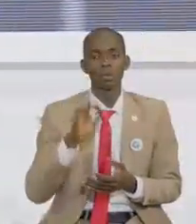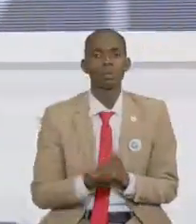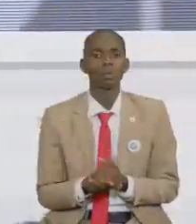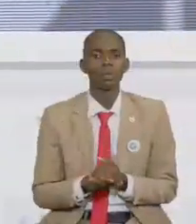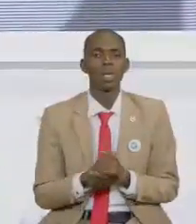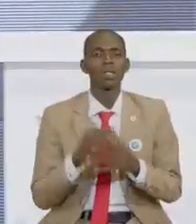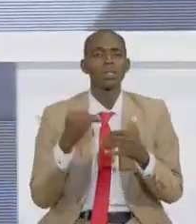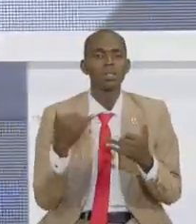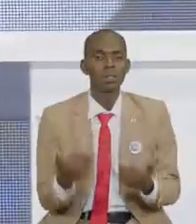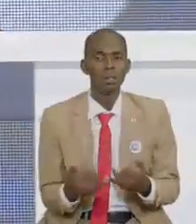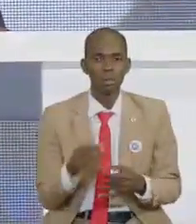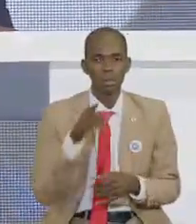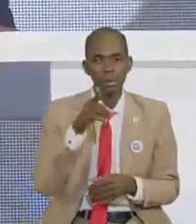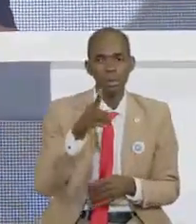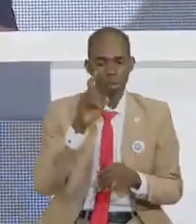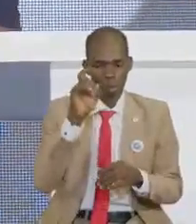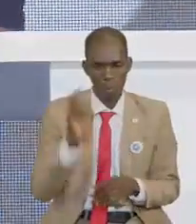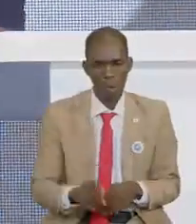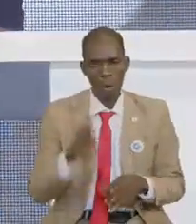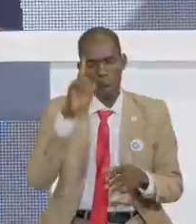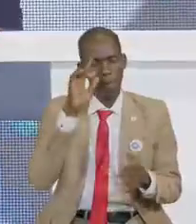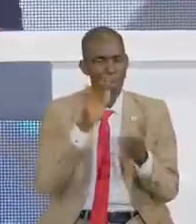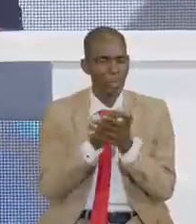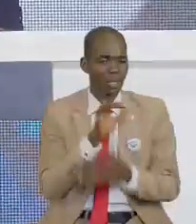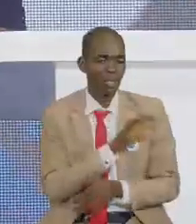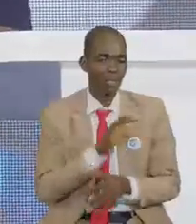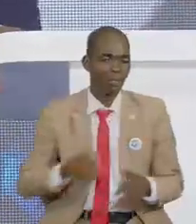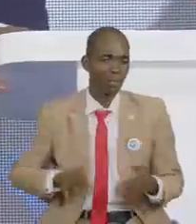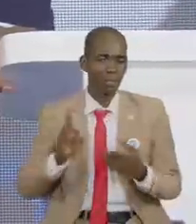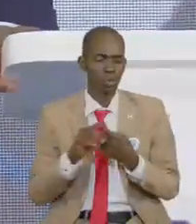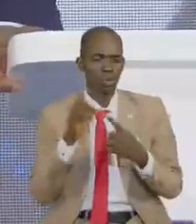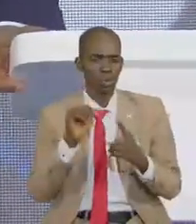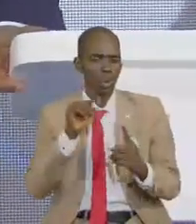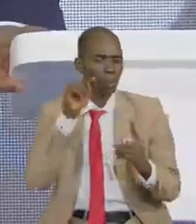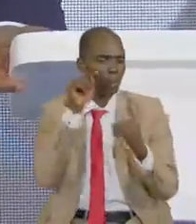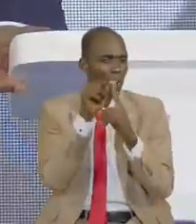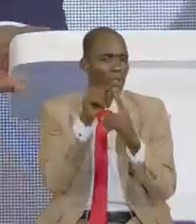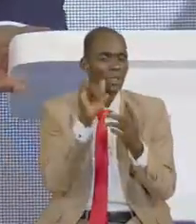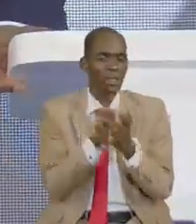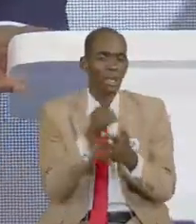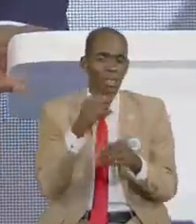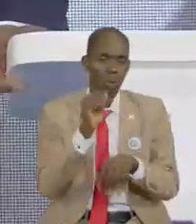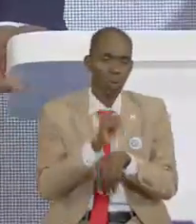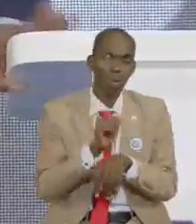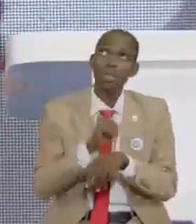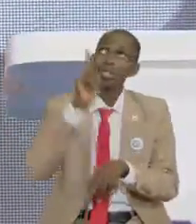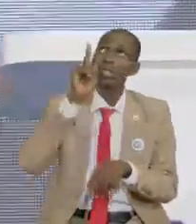Now you must believe Christ to the point that the works that he did, you will do.